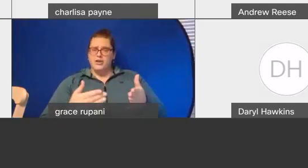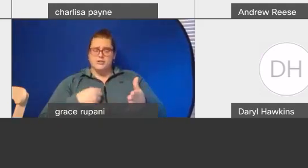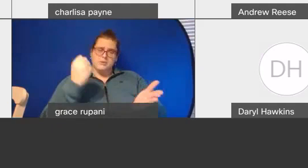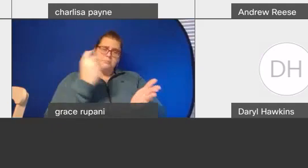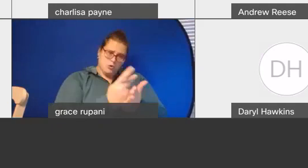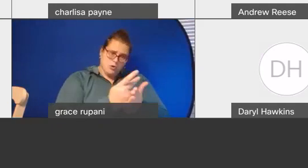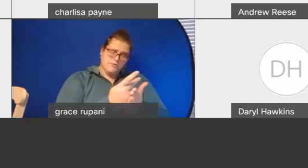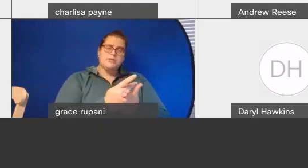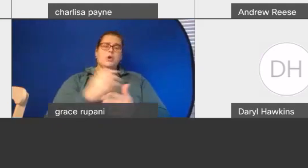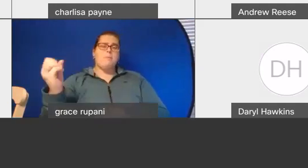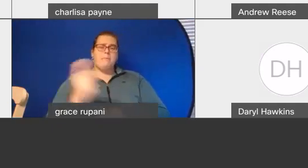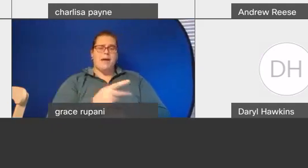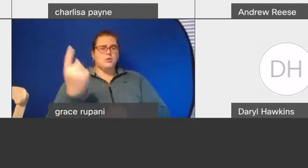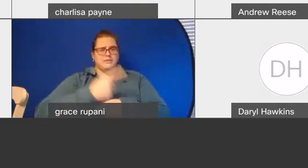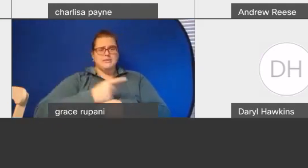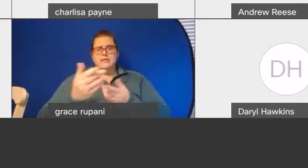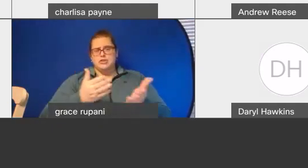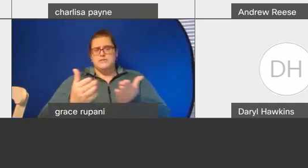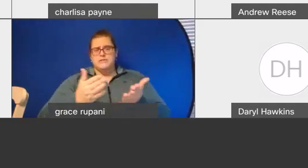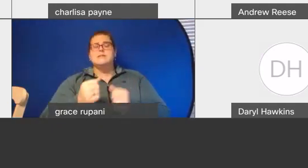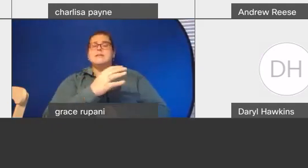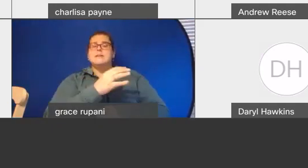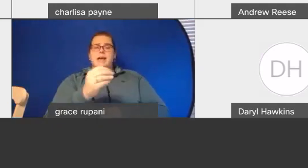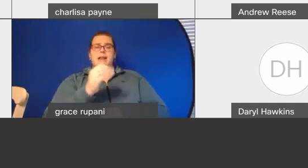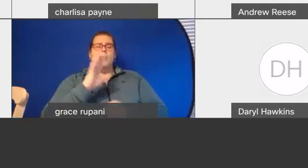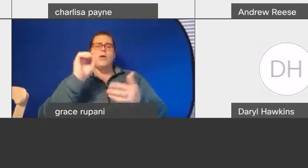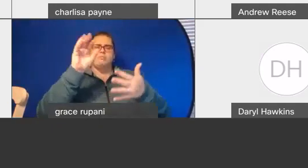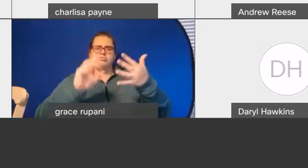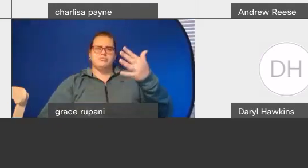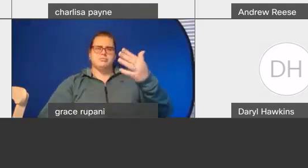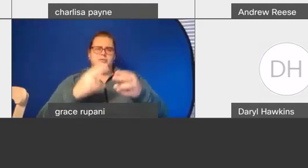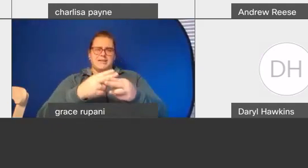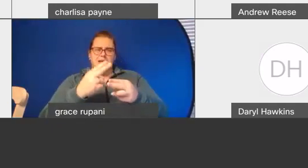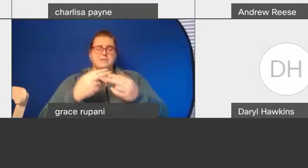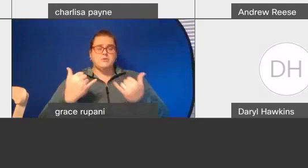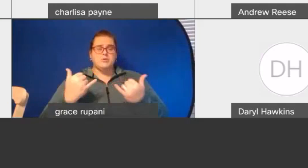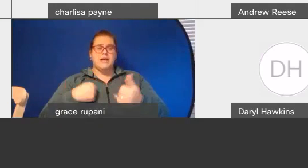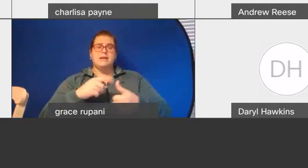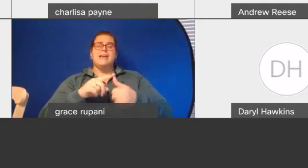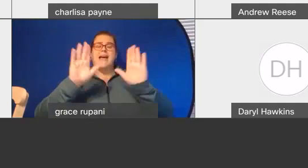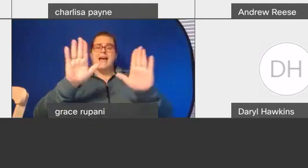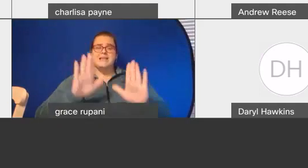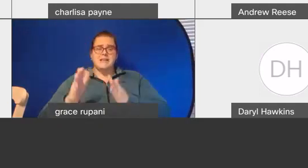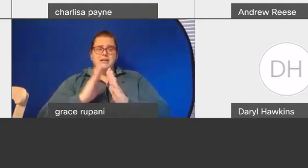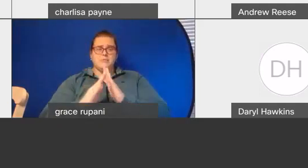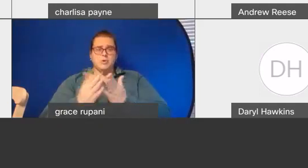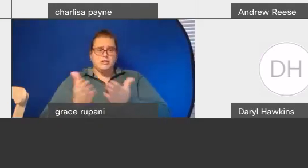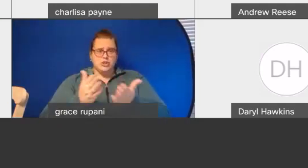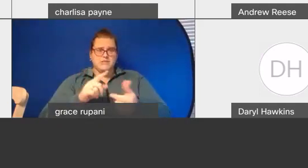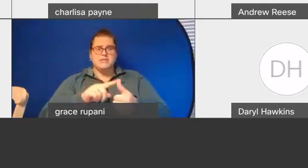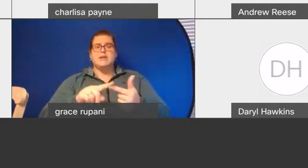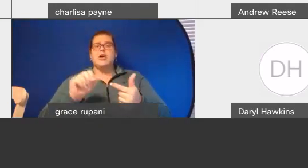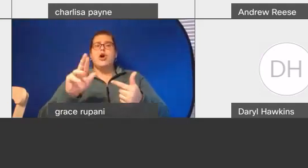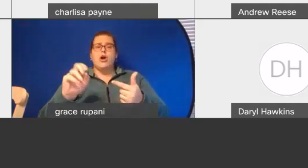it into the chat box, but I'll also tell the names. So as of today, it's Excellent Community Services, Art